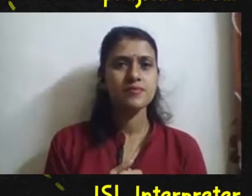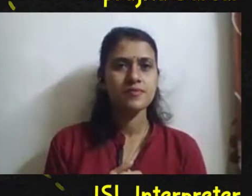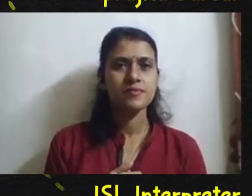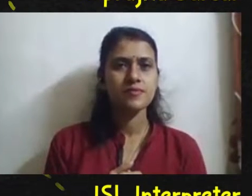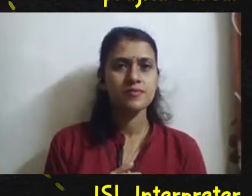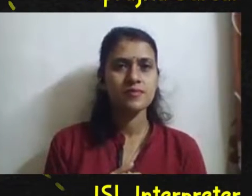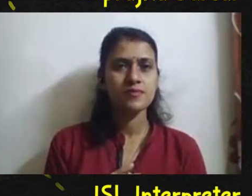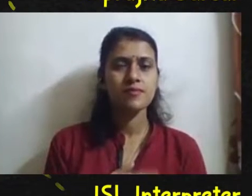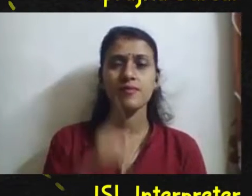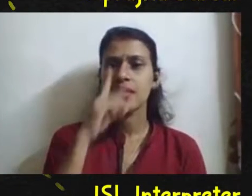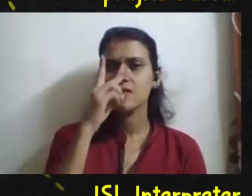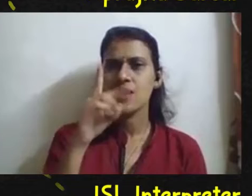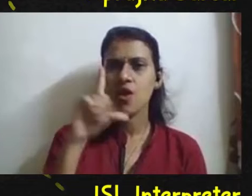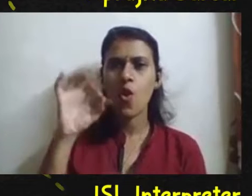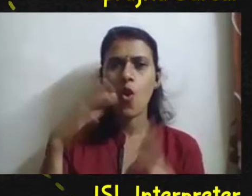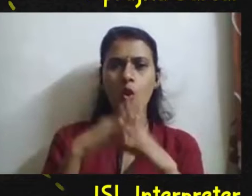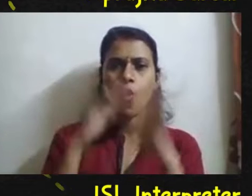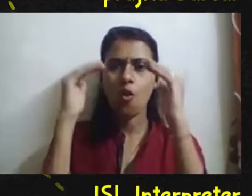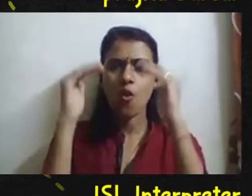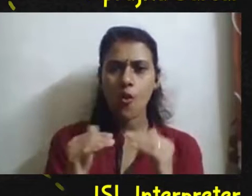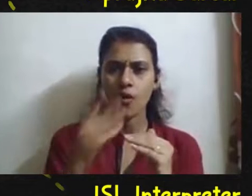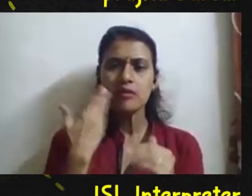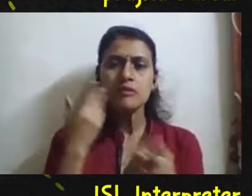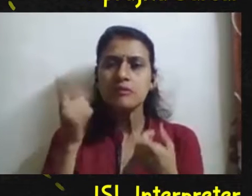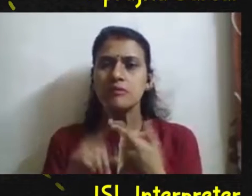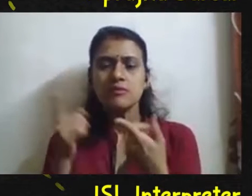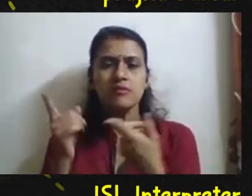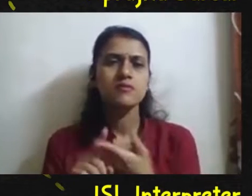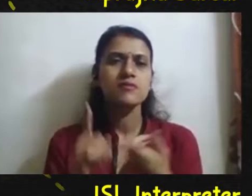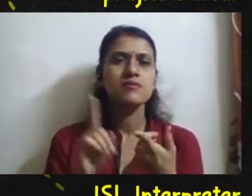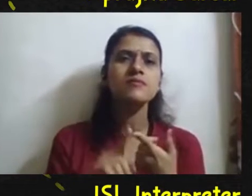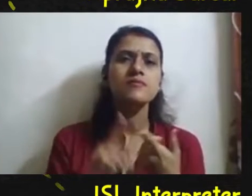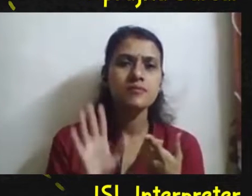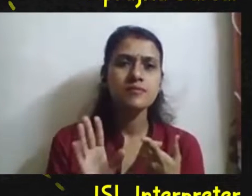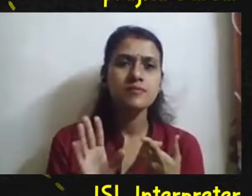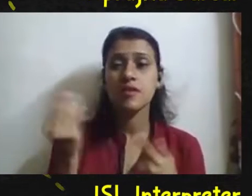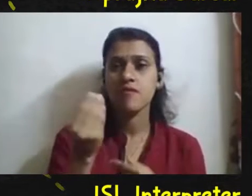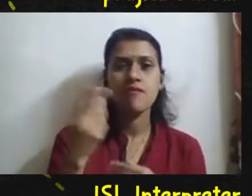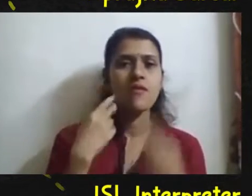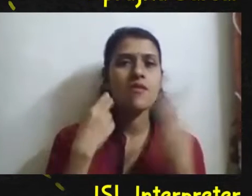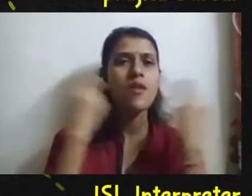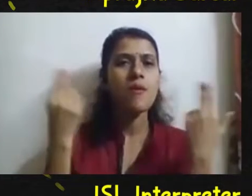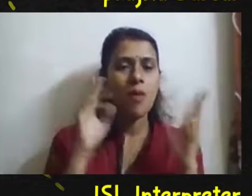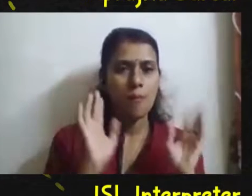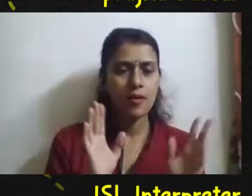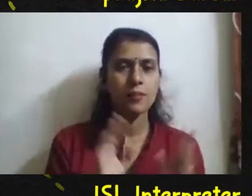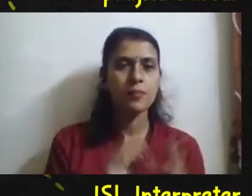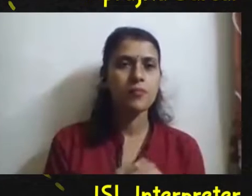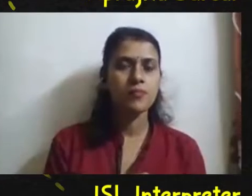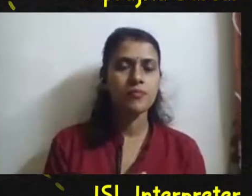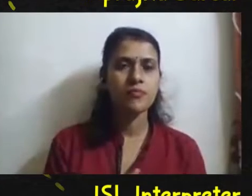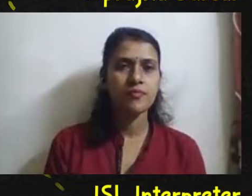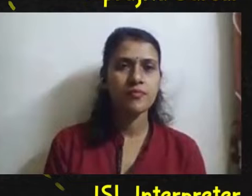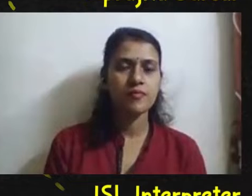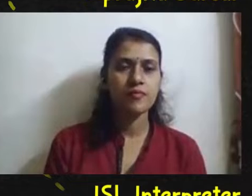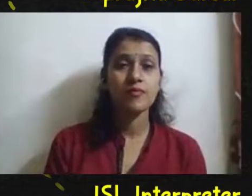this circumstance because IUDs were pretty popular and condoms were popular.